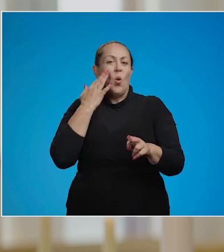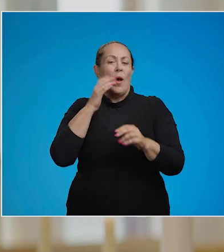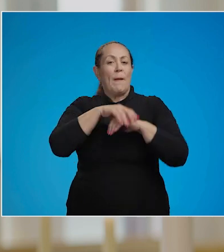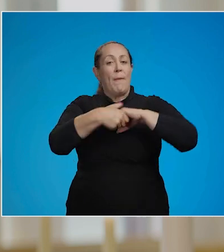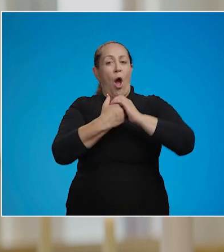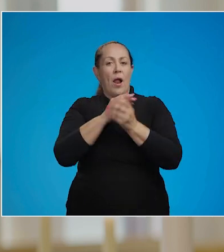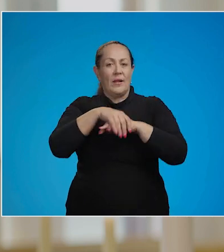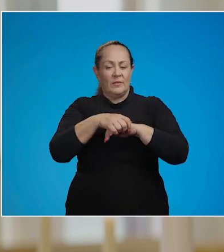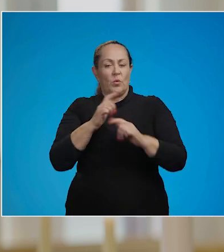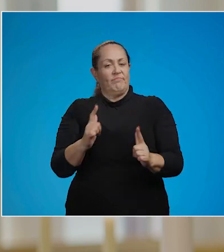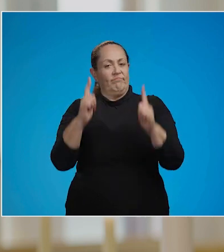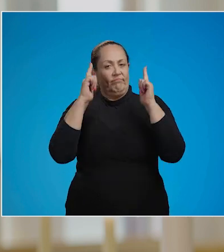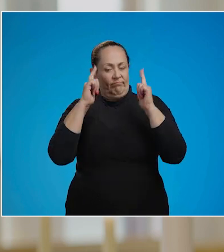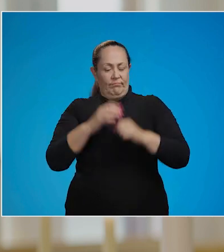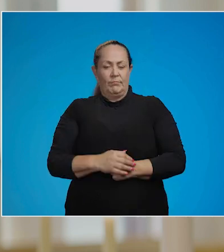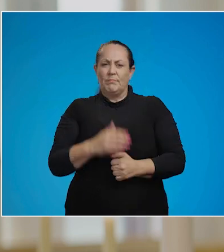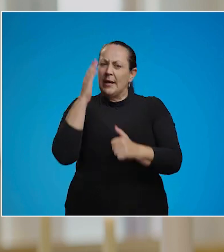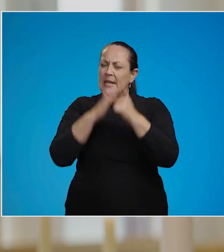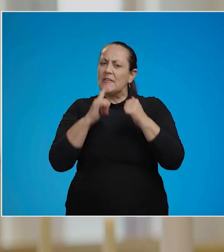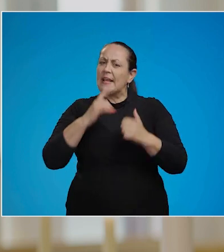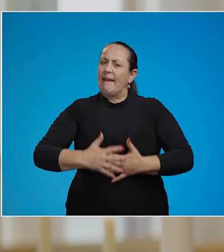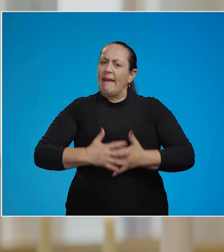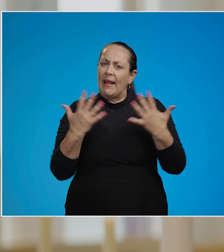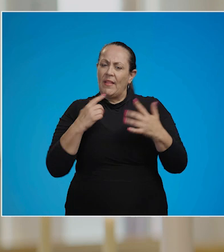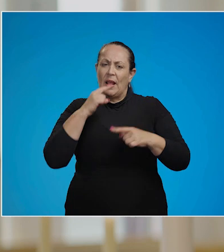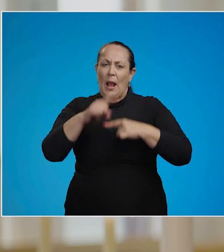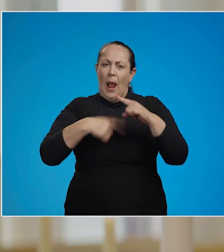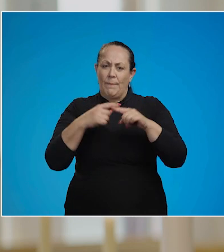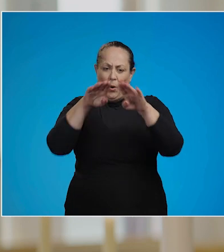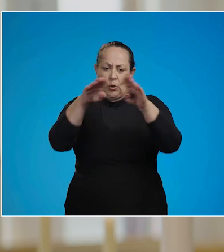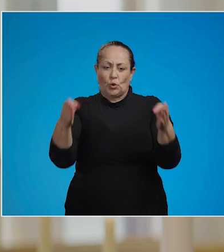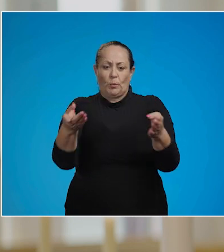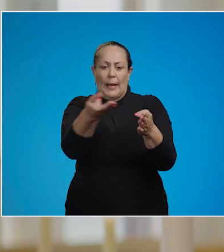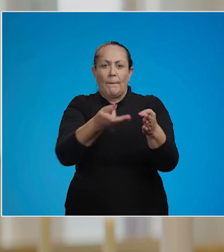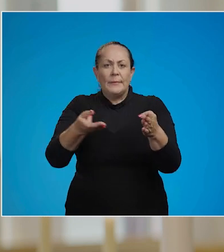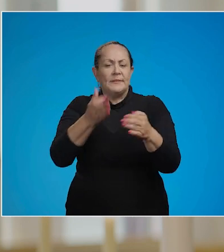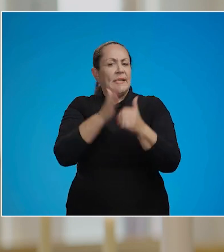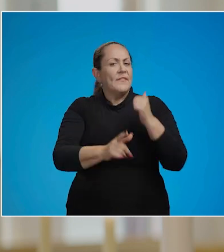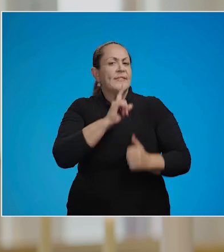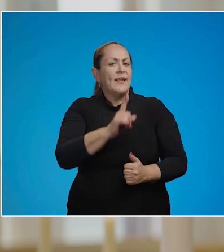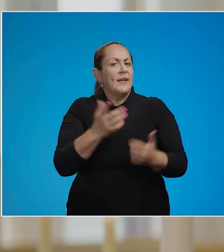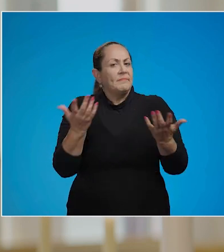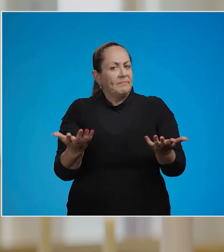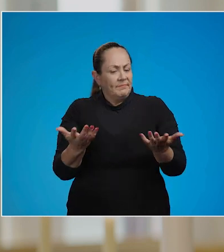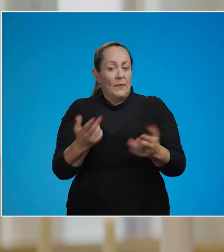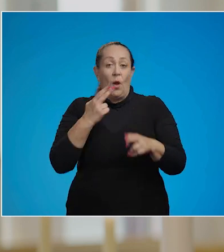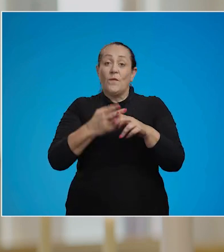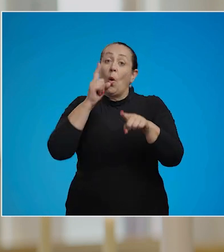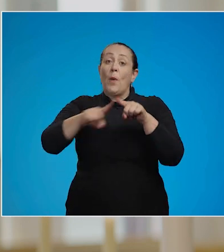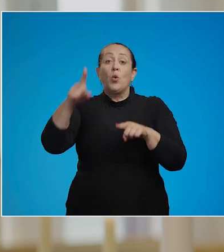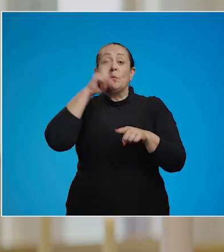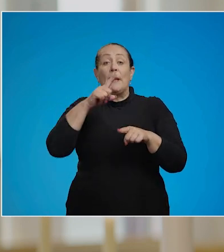when Pilate was governor, but he makes no mention whatsoever of the empty tomb. For most